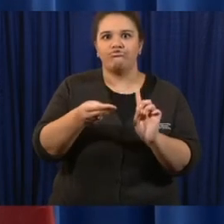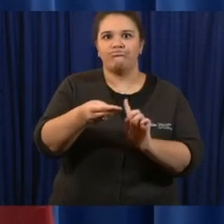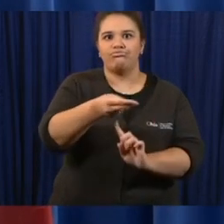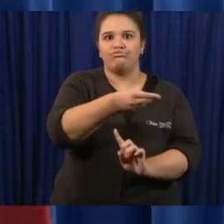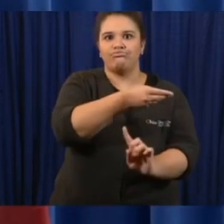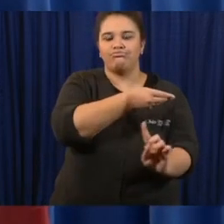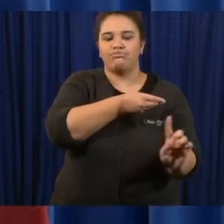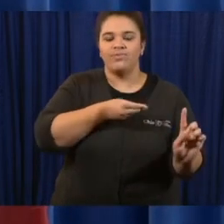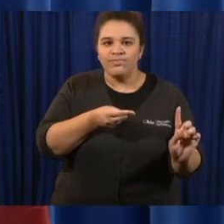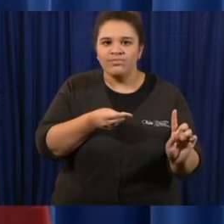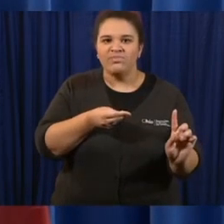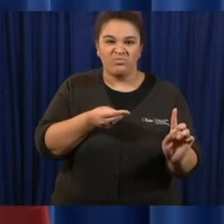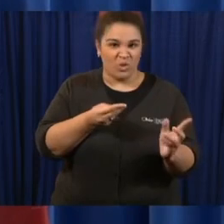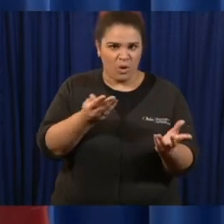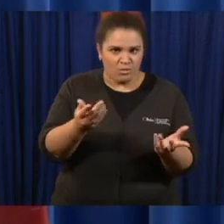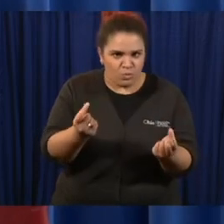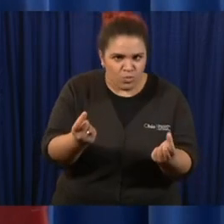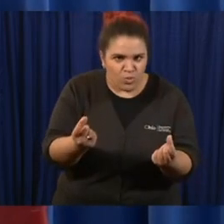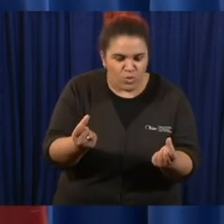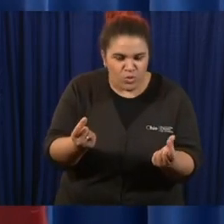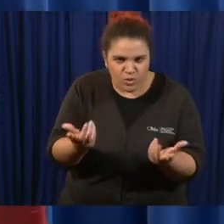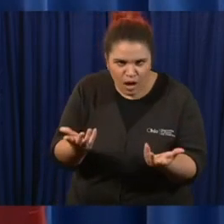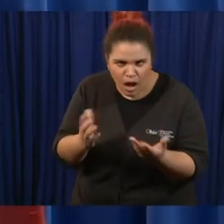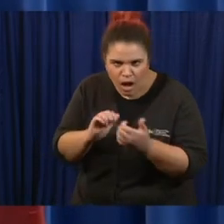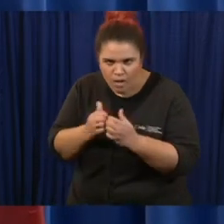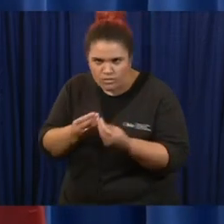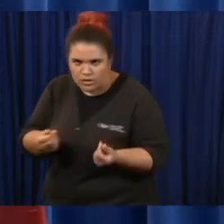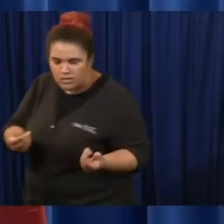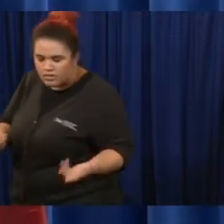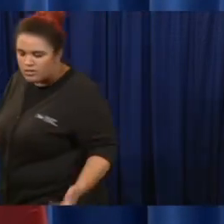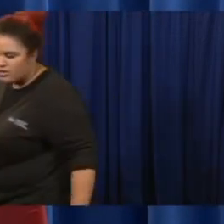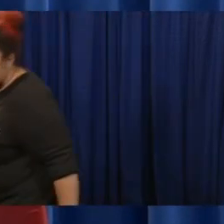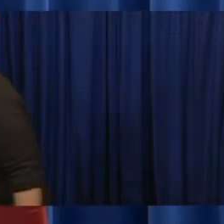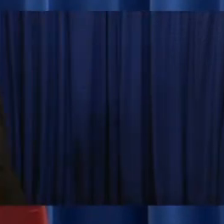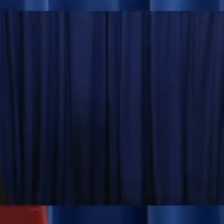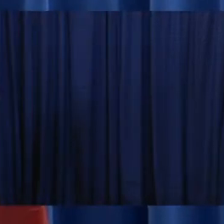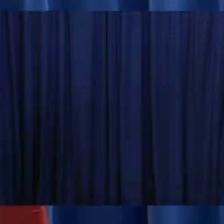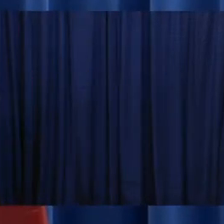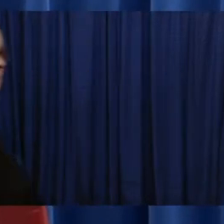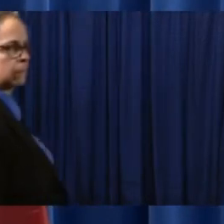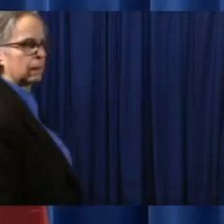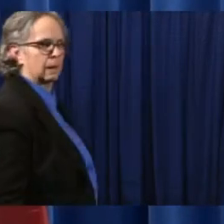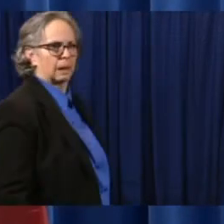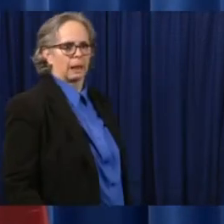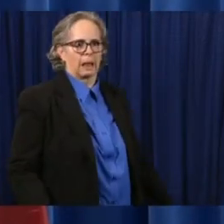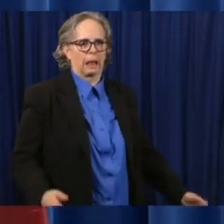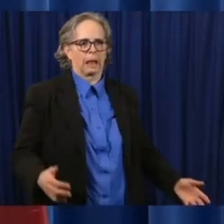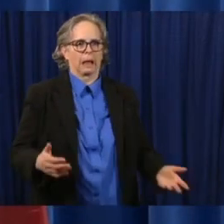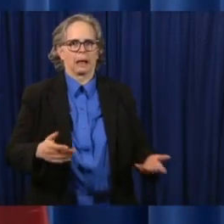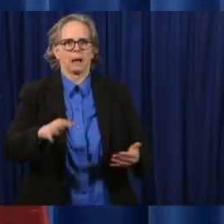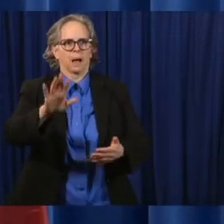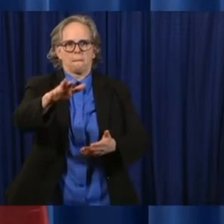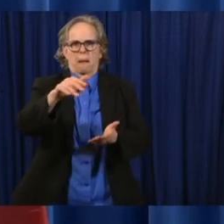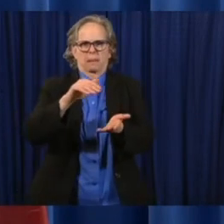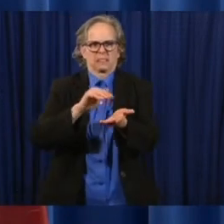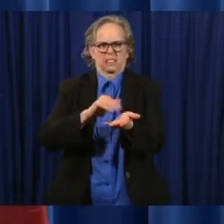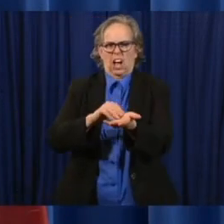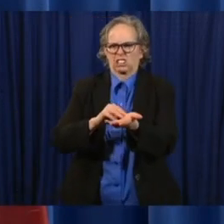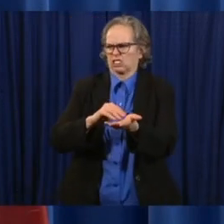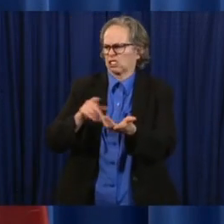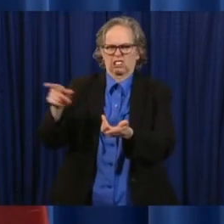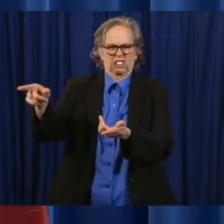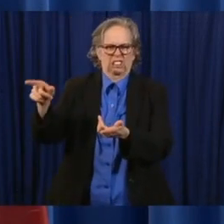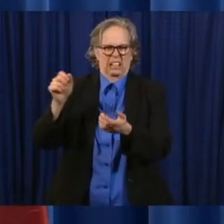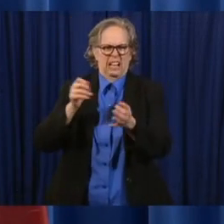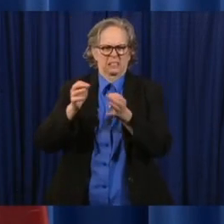Yeah, I don't know if Dr. Acton can shed any light on that. I was not under the impression that it was taking this long. I will